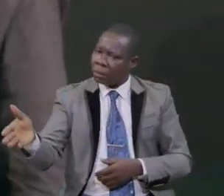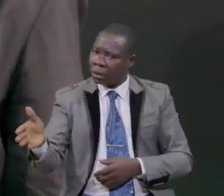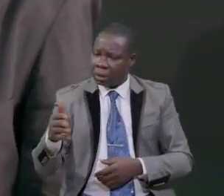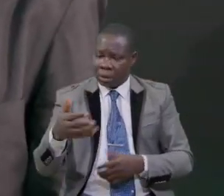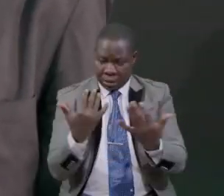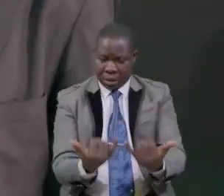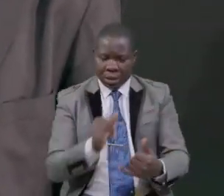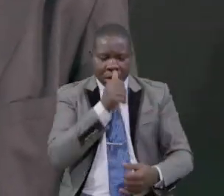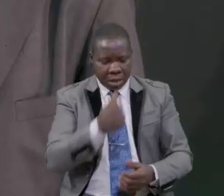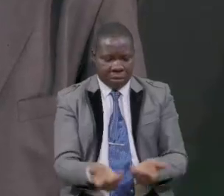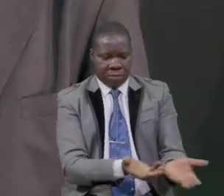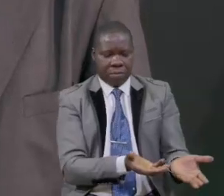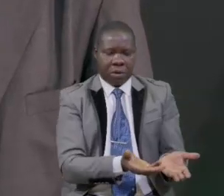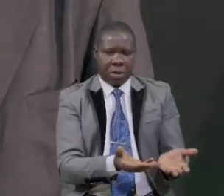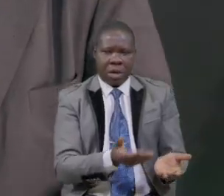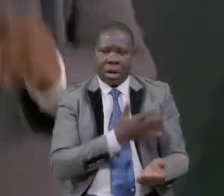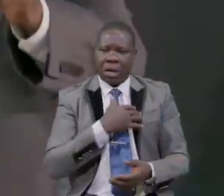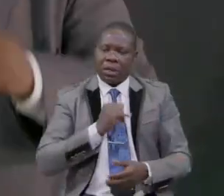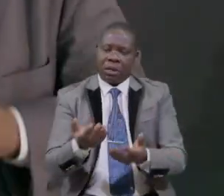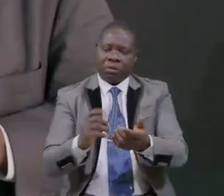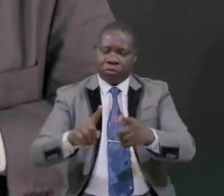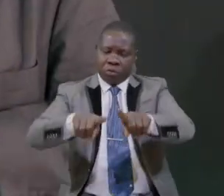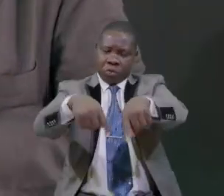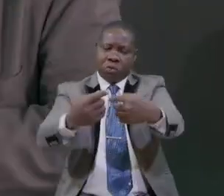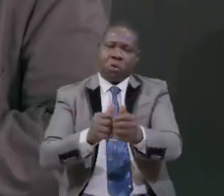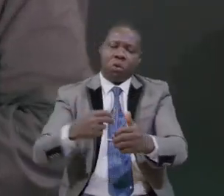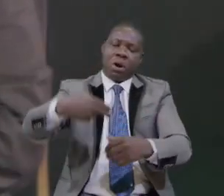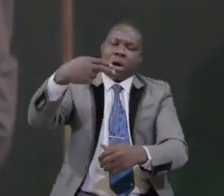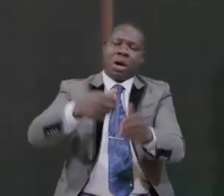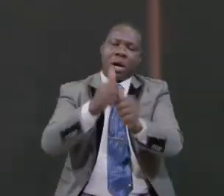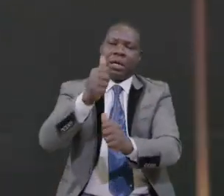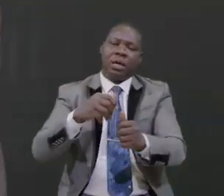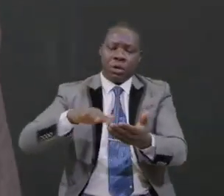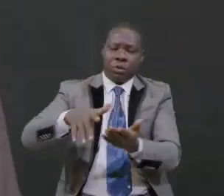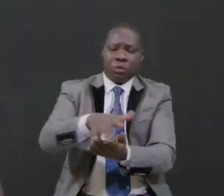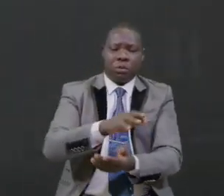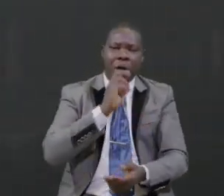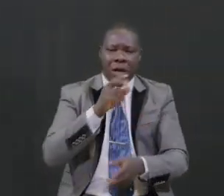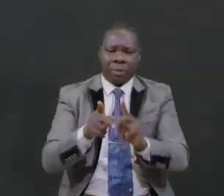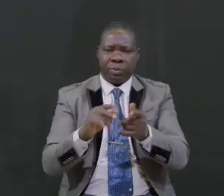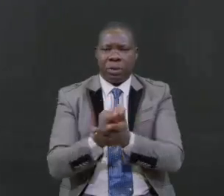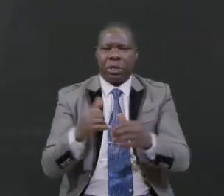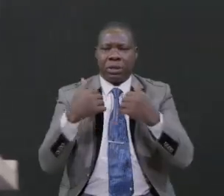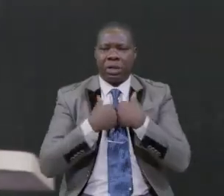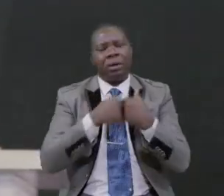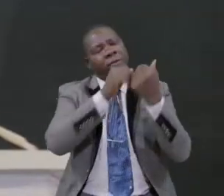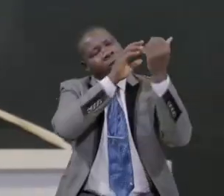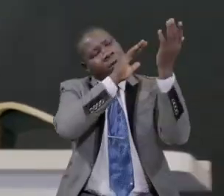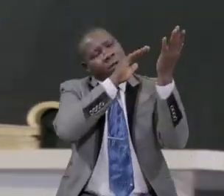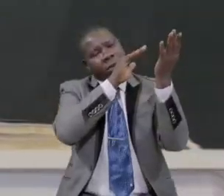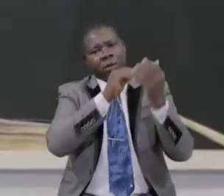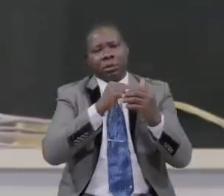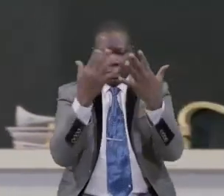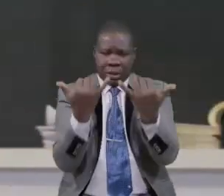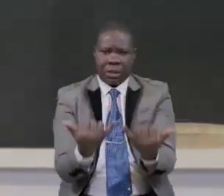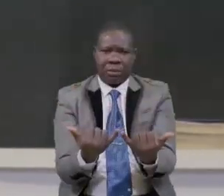want to go yonder, higher, those are the people that have expectation. Now,